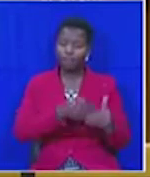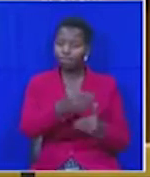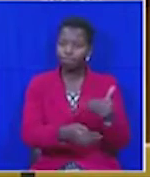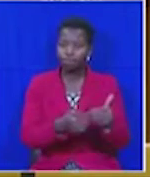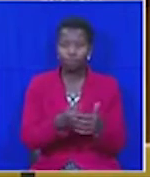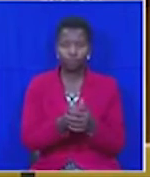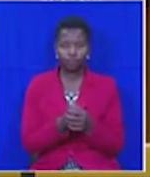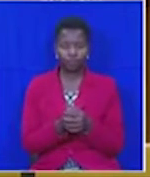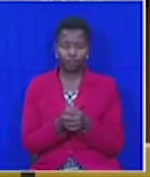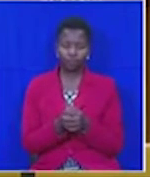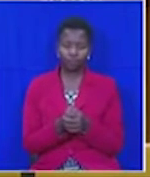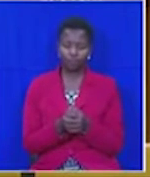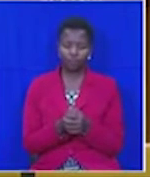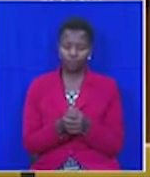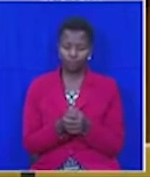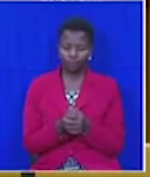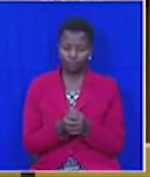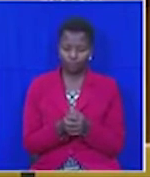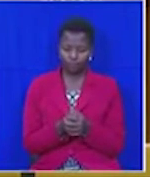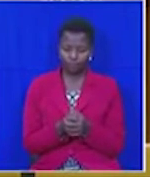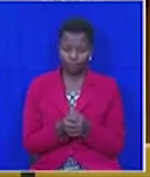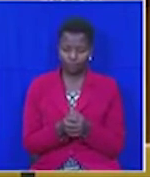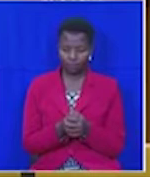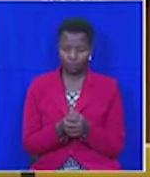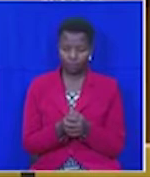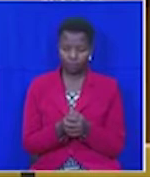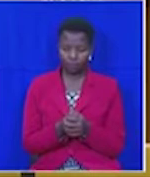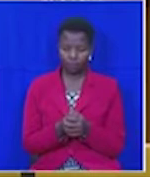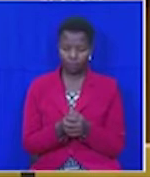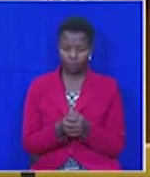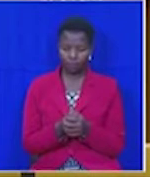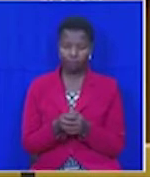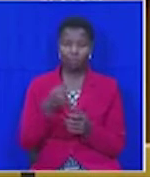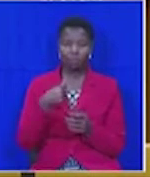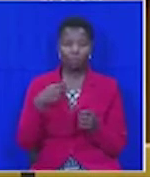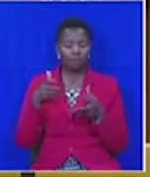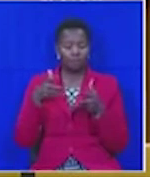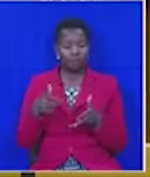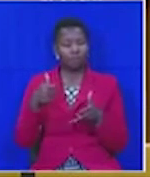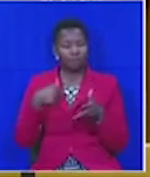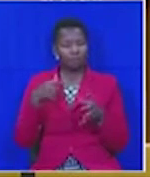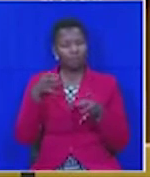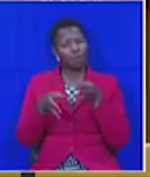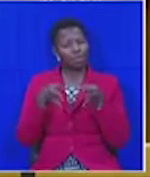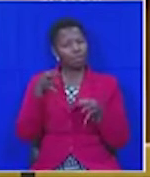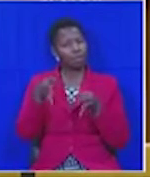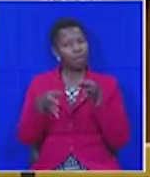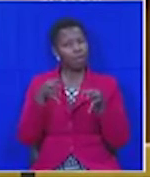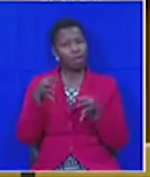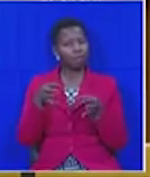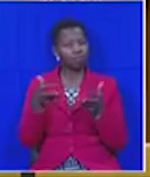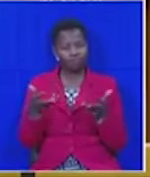Nila ku mi hlamusela nyana hi mhaka yin'wana leyi yi nga vulavuriwa hi the Honorable Deputy